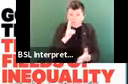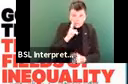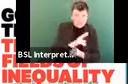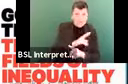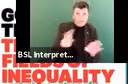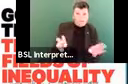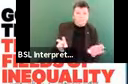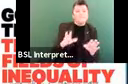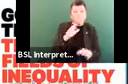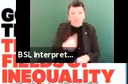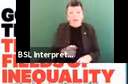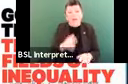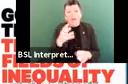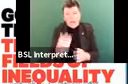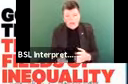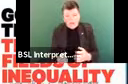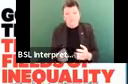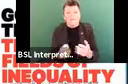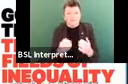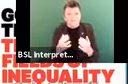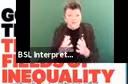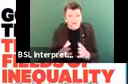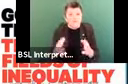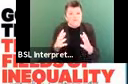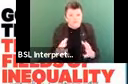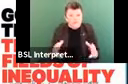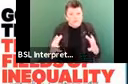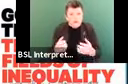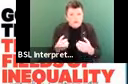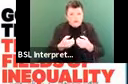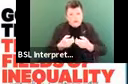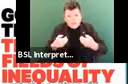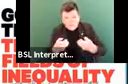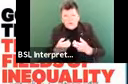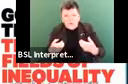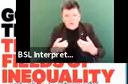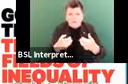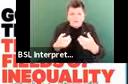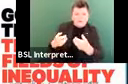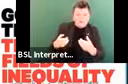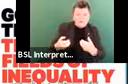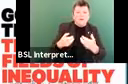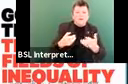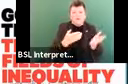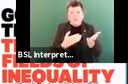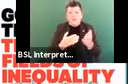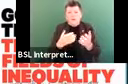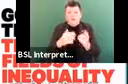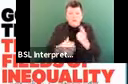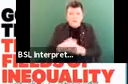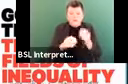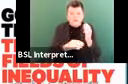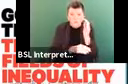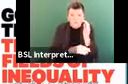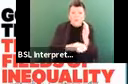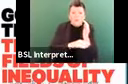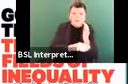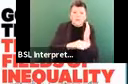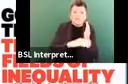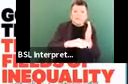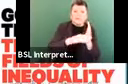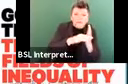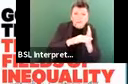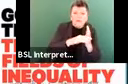increasing source of tensions in terms of social mobility problems of